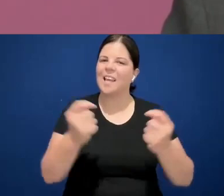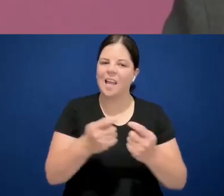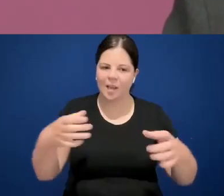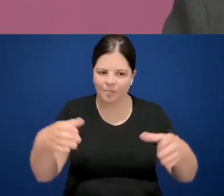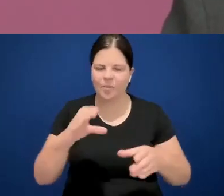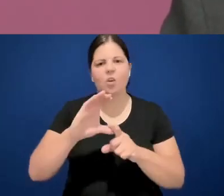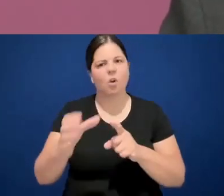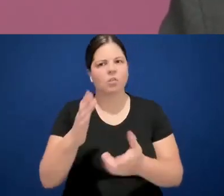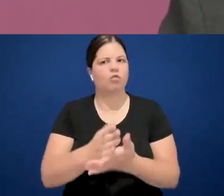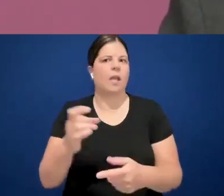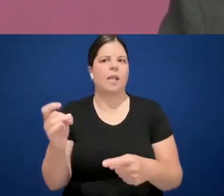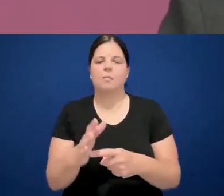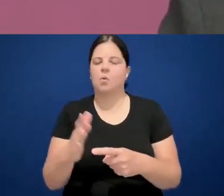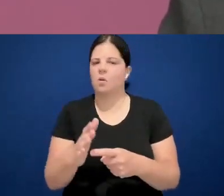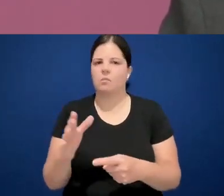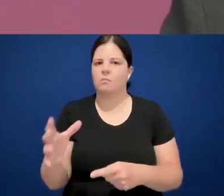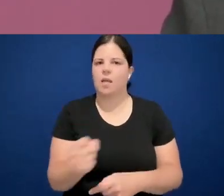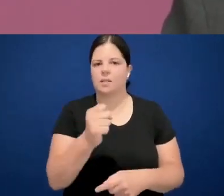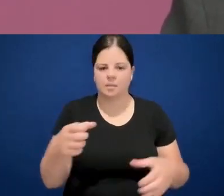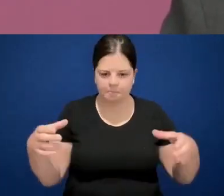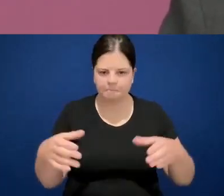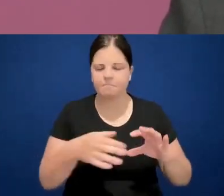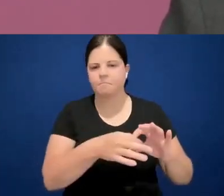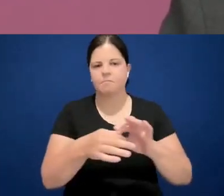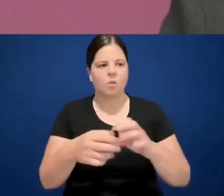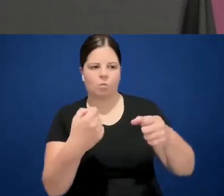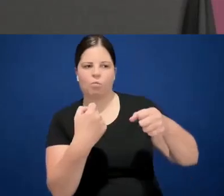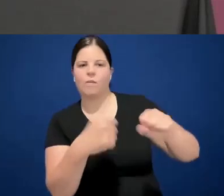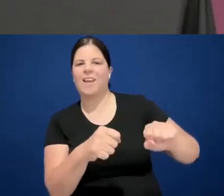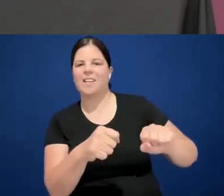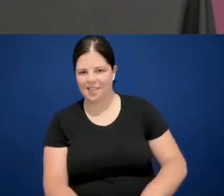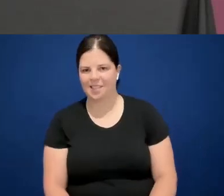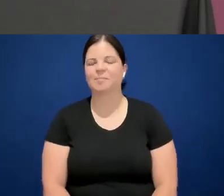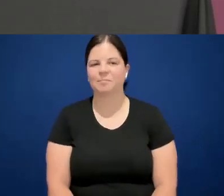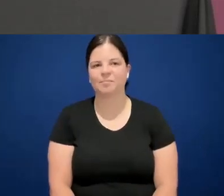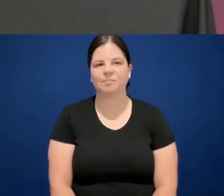really fundamental to prevention.